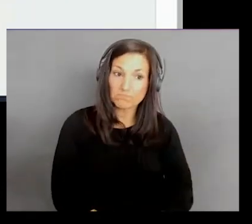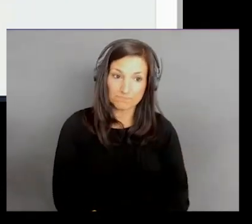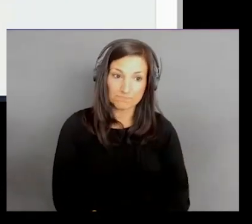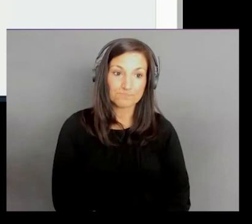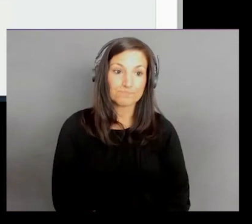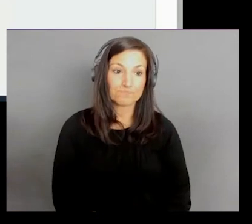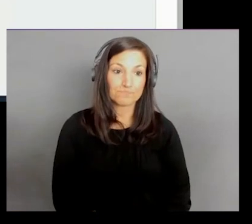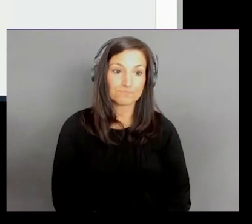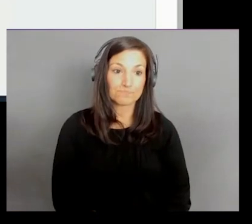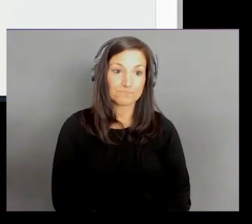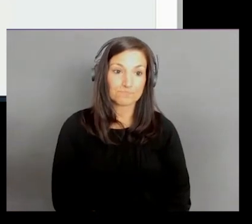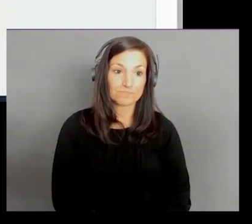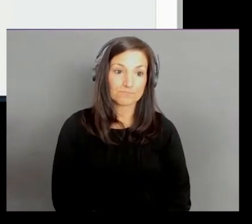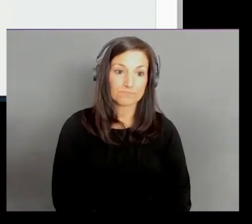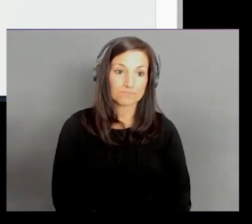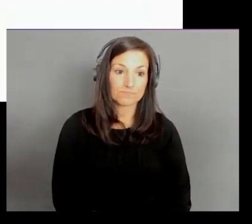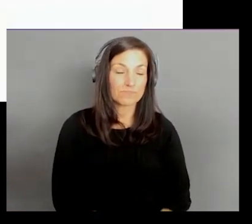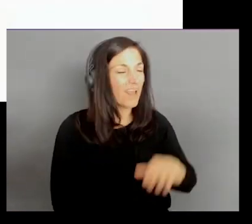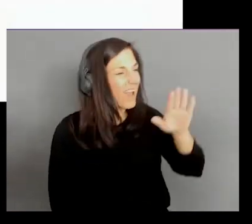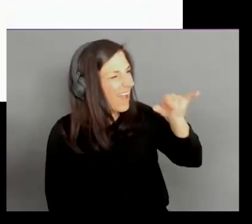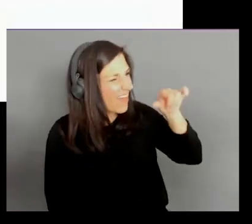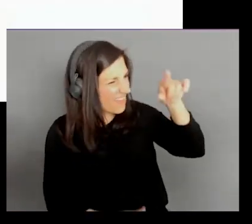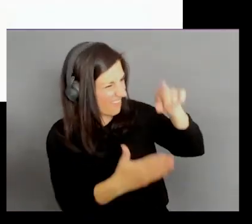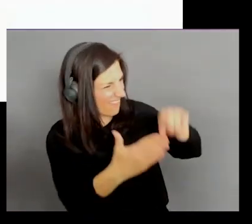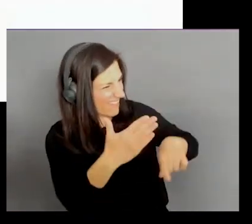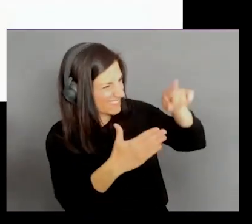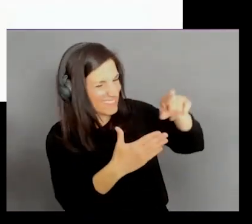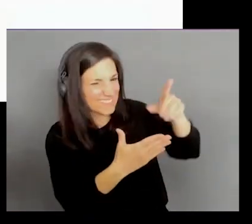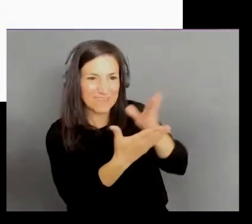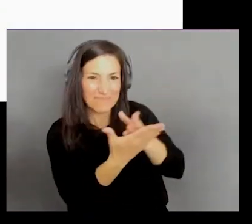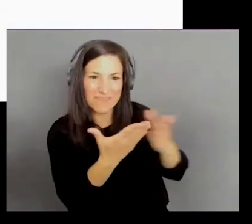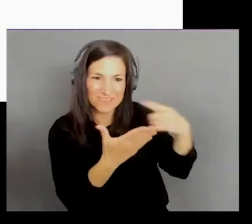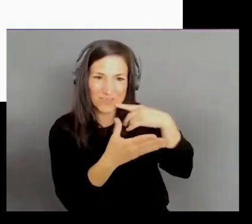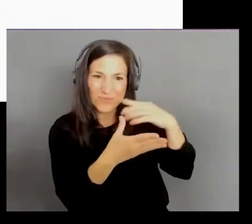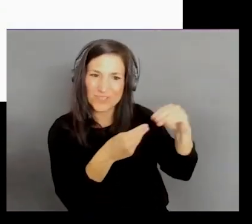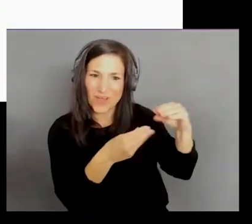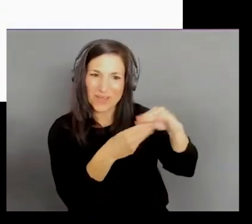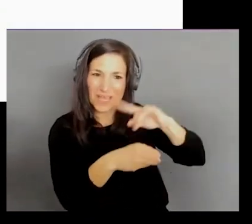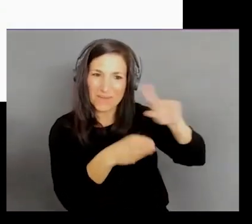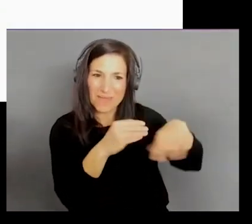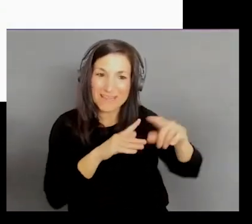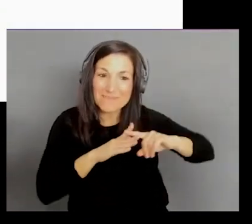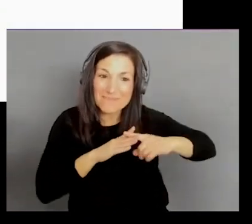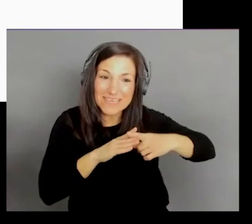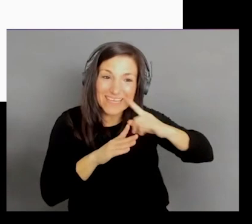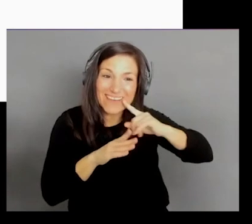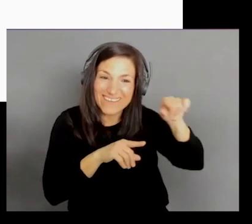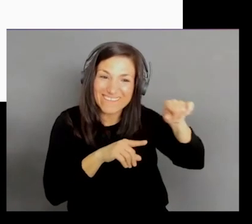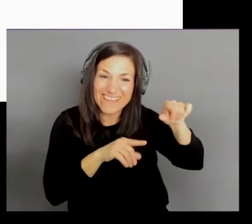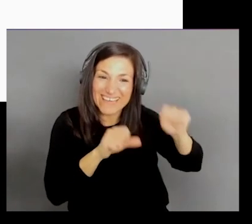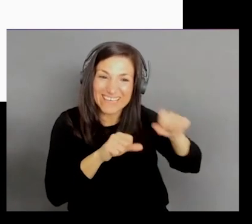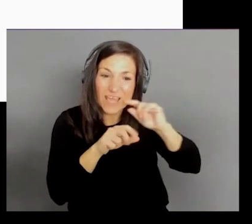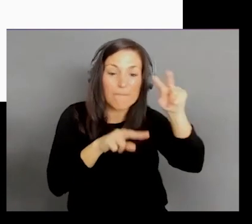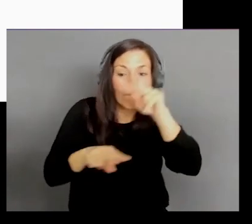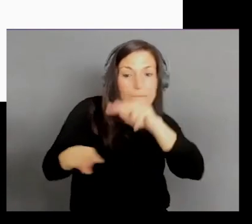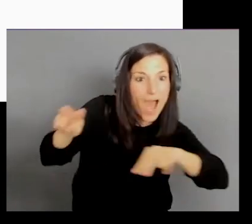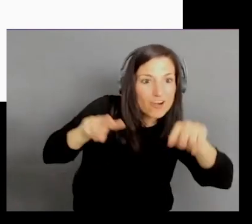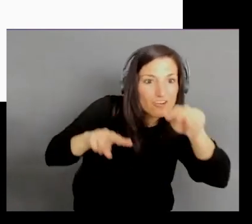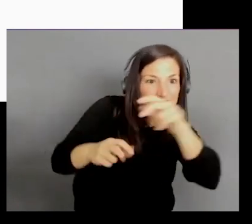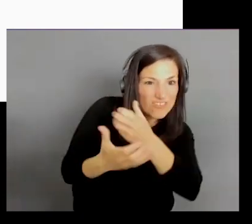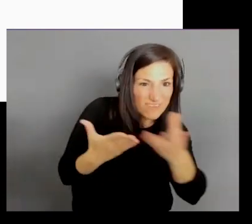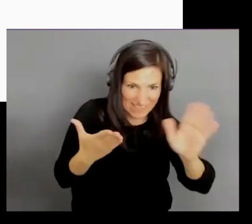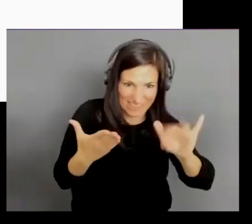And this was some of the stuff you were talking about in the beginning, kind of the monitoring and all of that is what we're about to